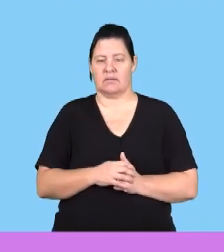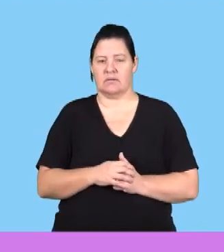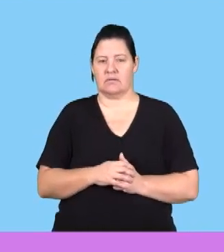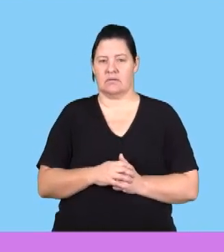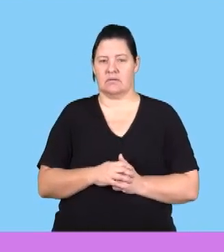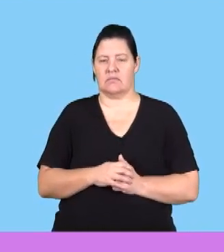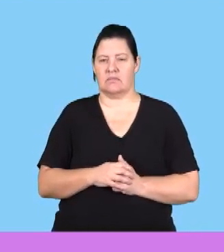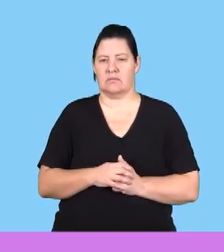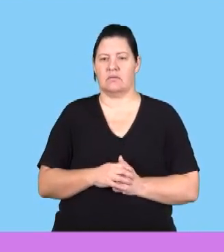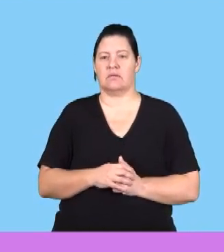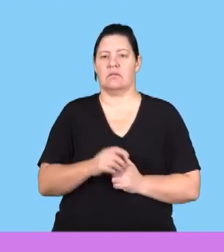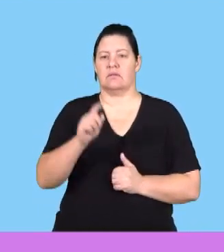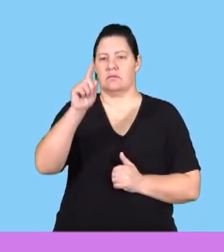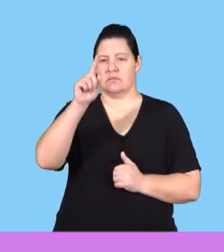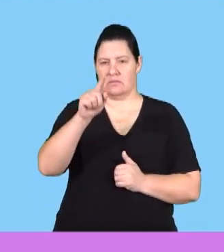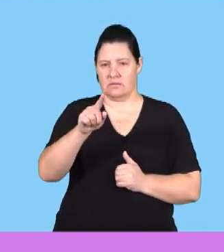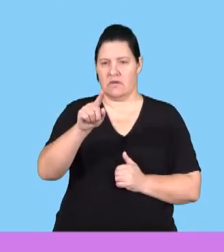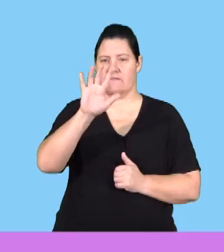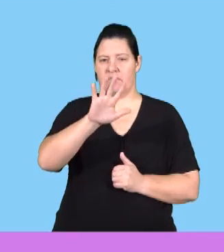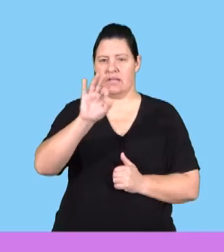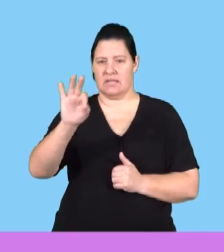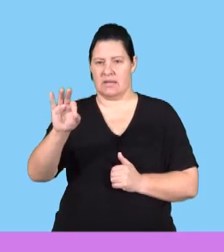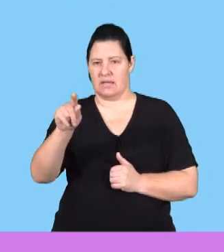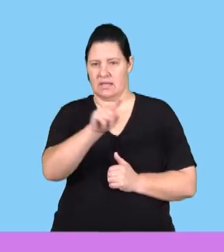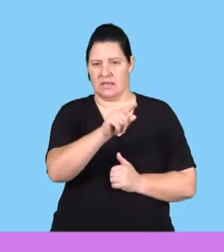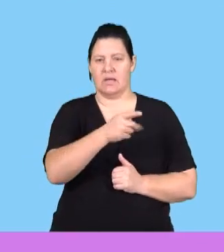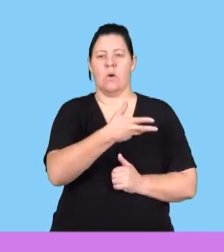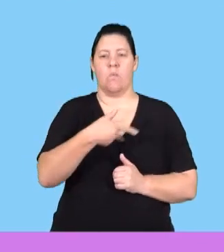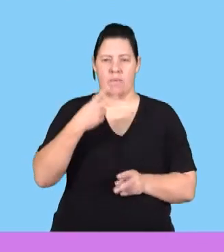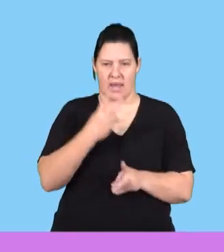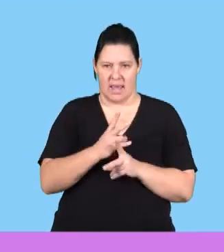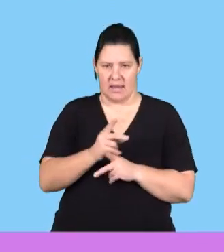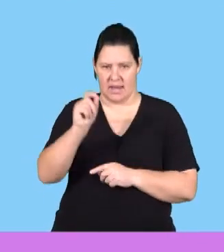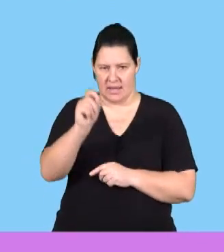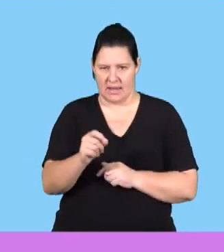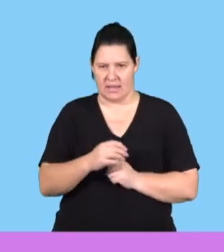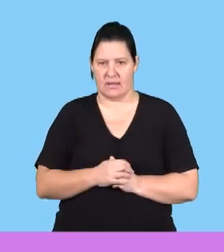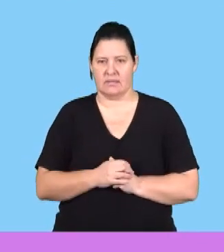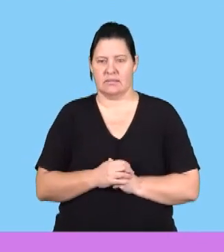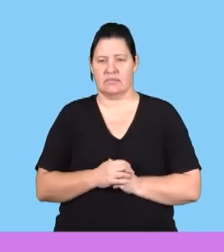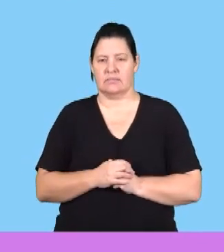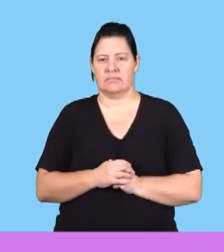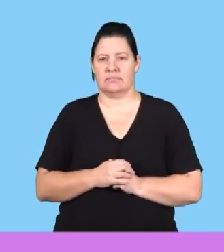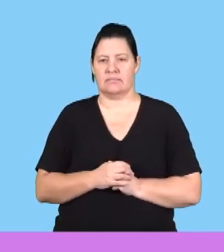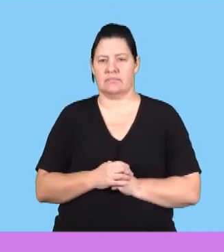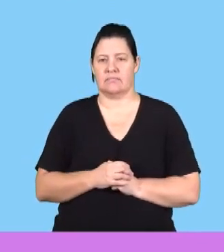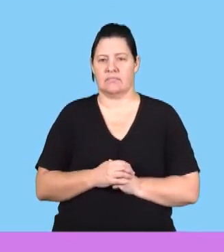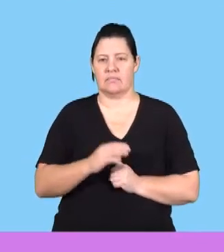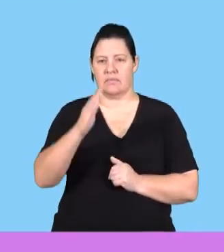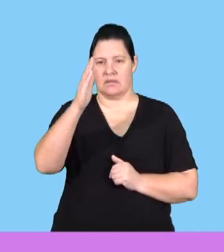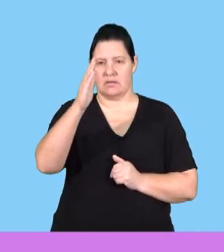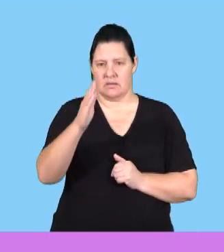it's a female, so it's 1. There we have a 53, and again, I go to the left, I see that's also a